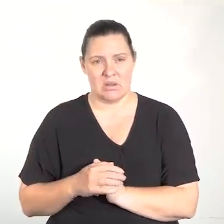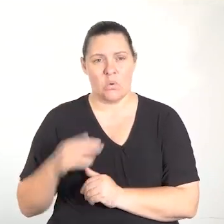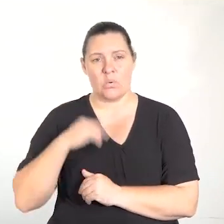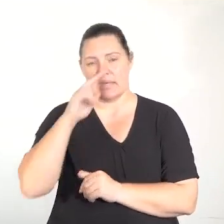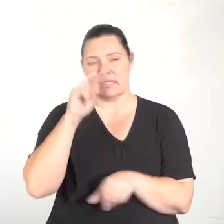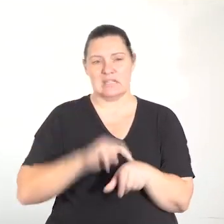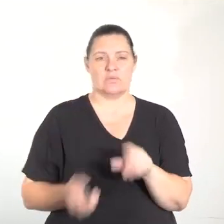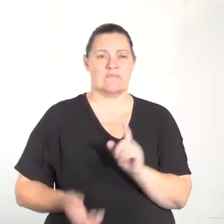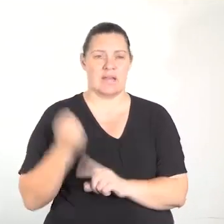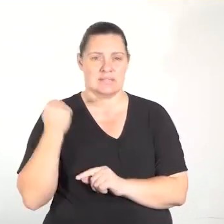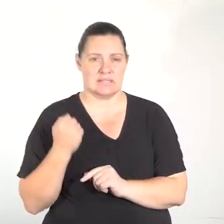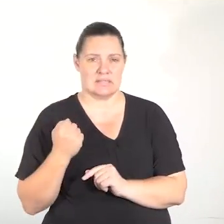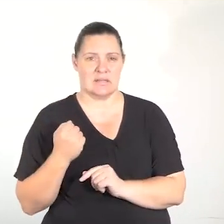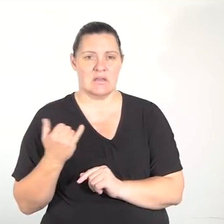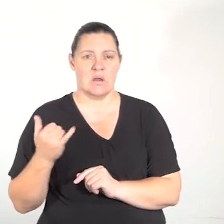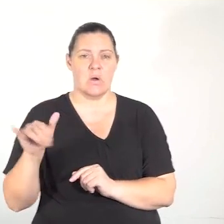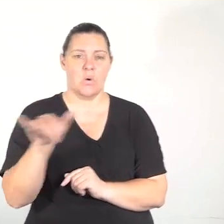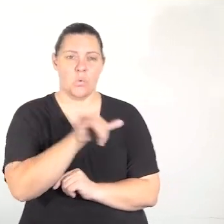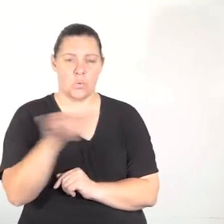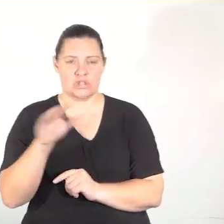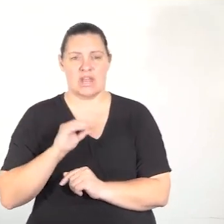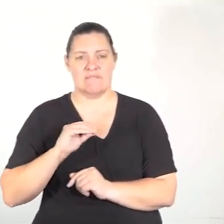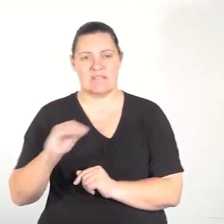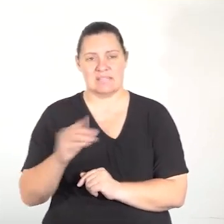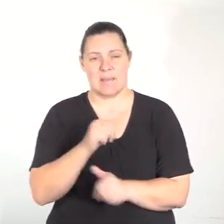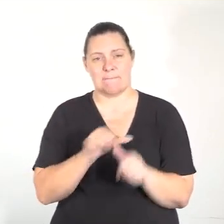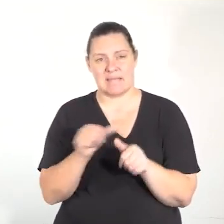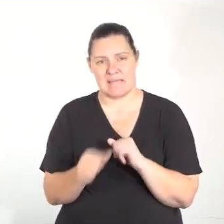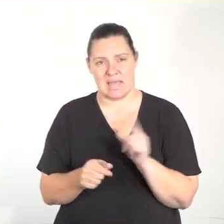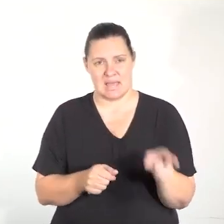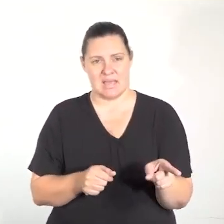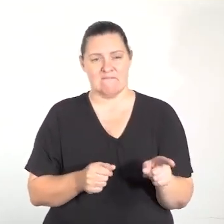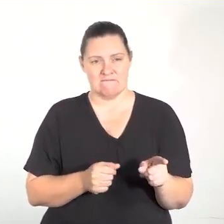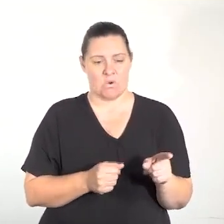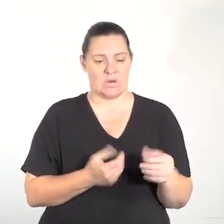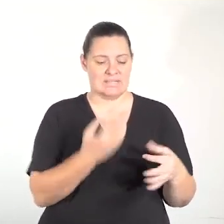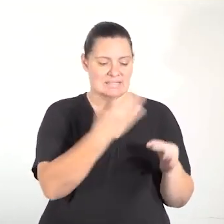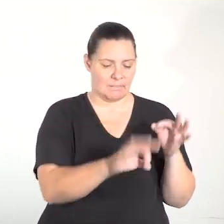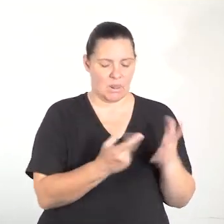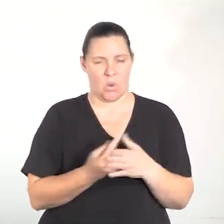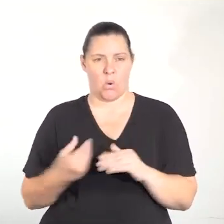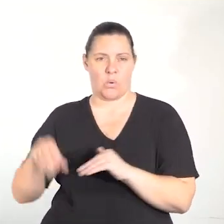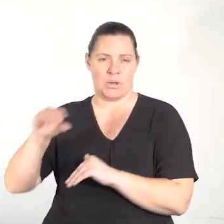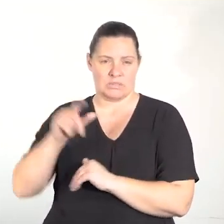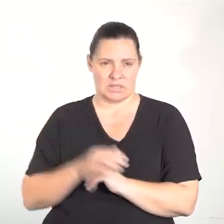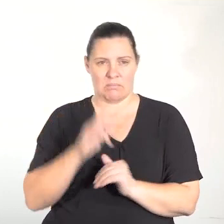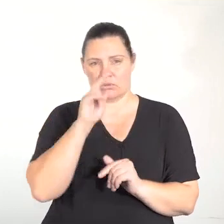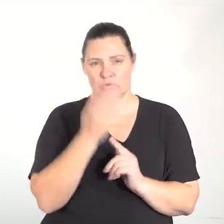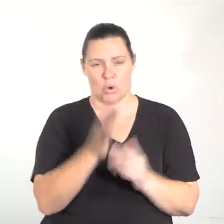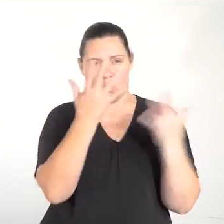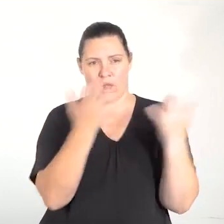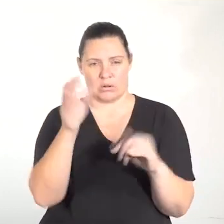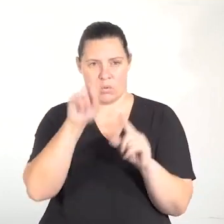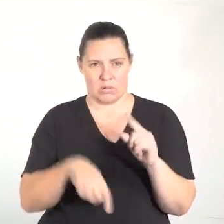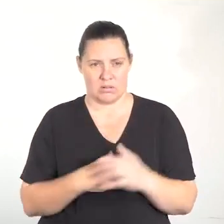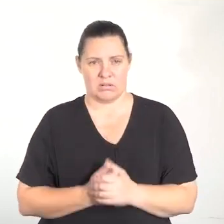interest. So we need to find out which investment is better for their savings. We need to show